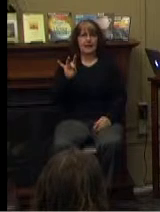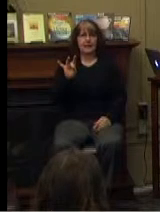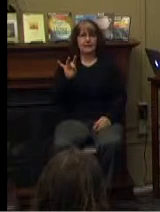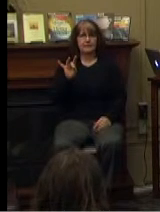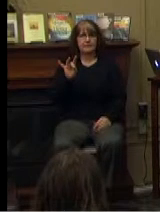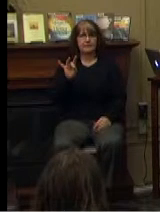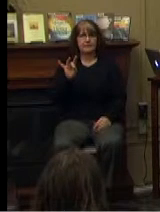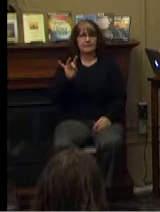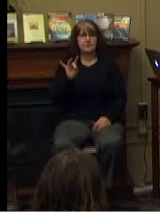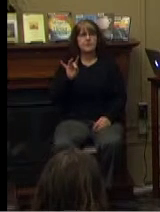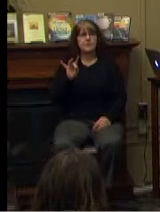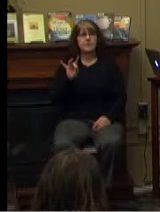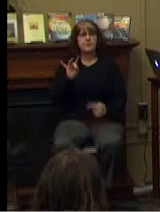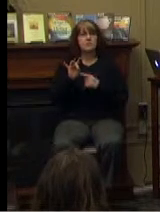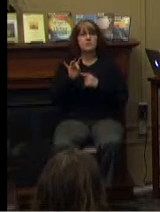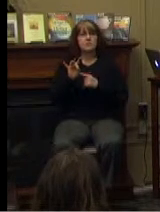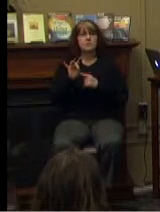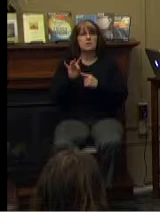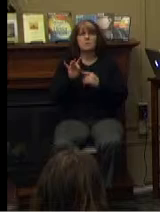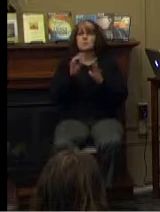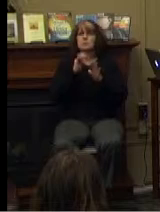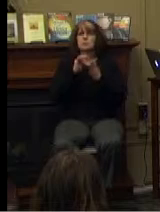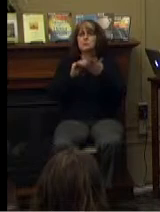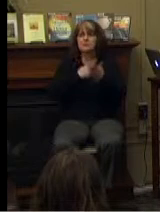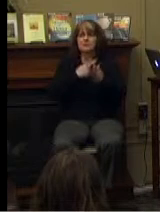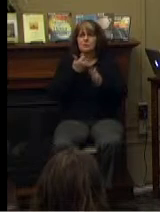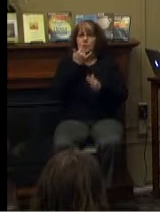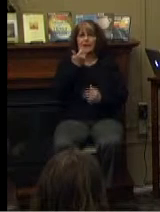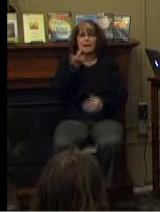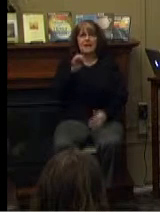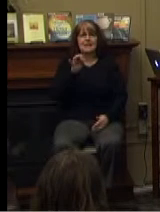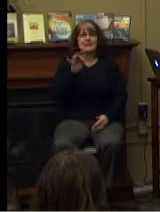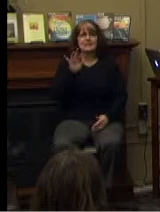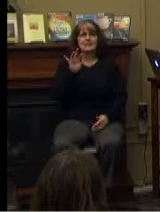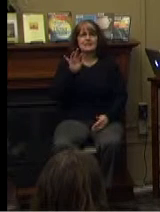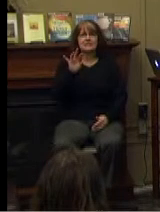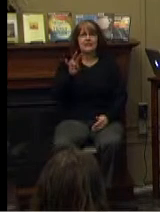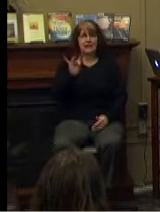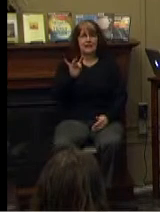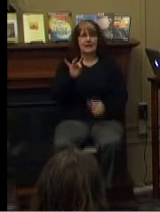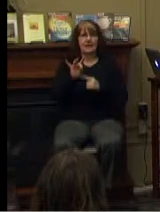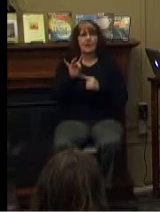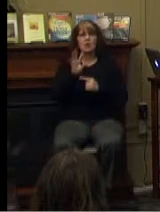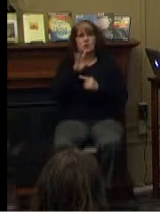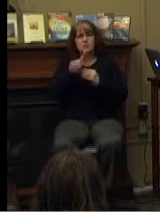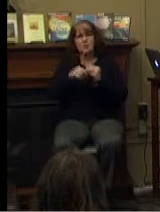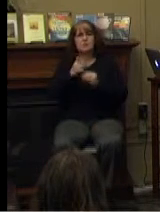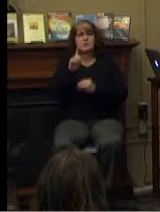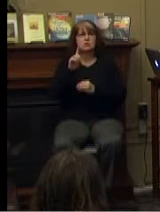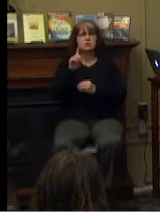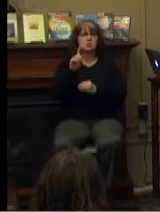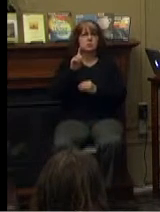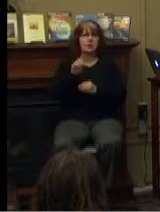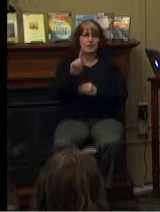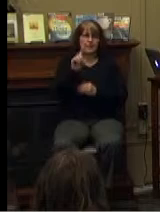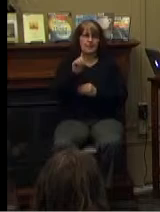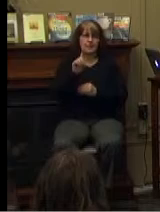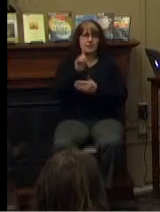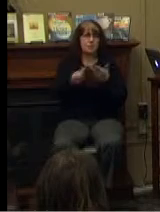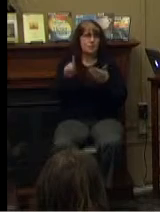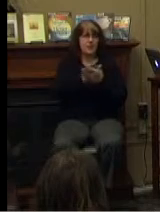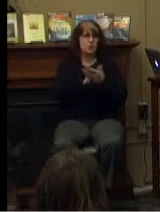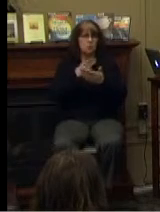1998, that really talked about, 1978, sorry, that talked about what discrimination was and things like that. But this is what